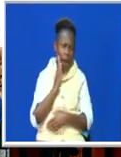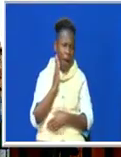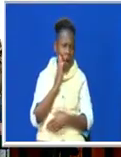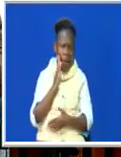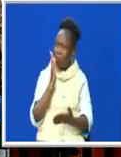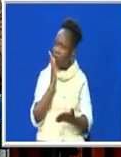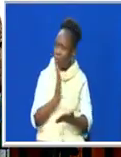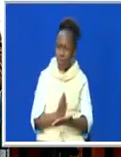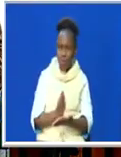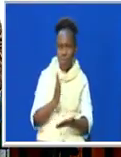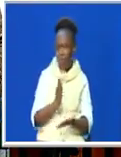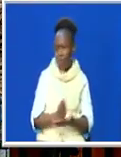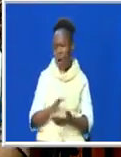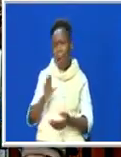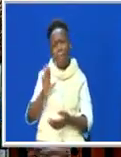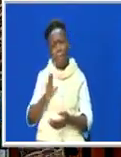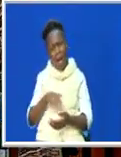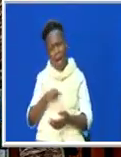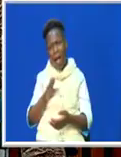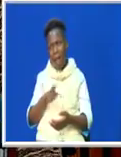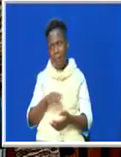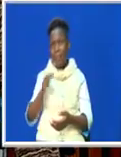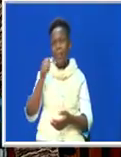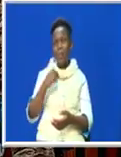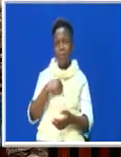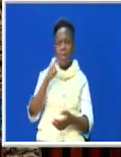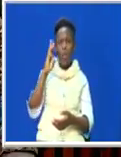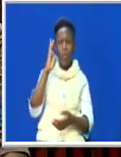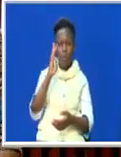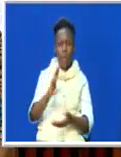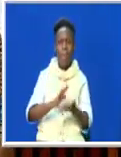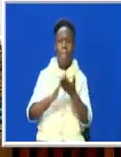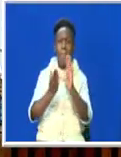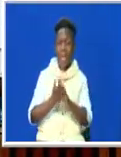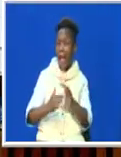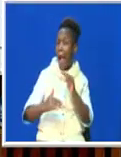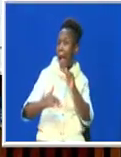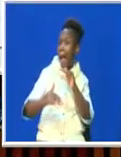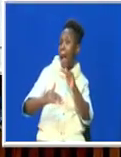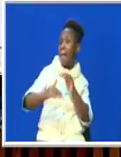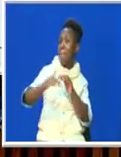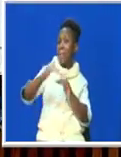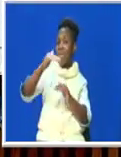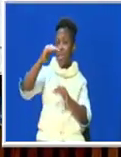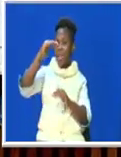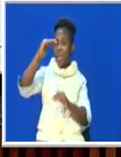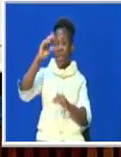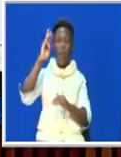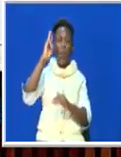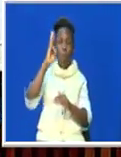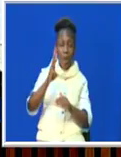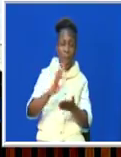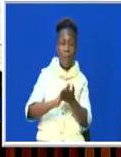lakini mpenzi mama we, nitakuwa mkubwa, nitakuwa